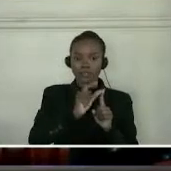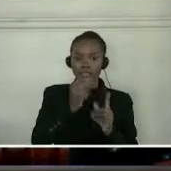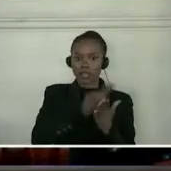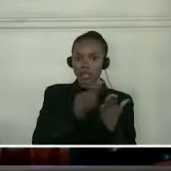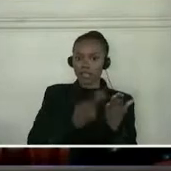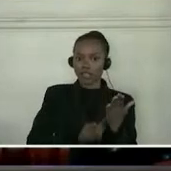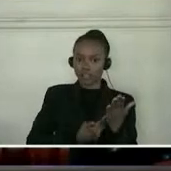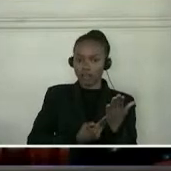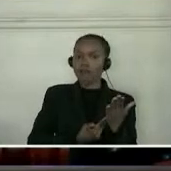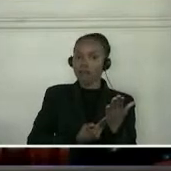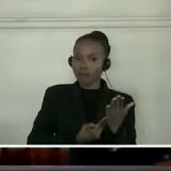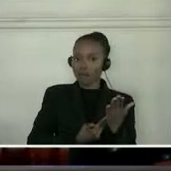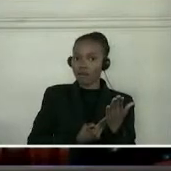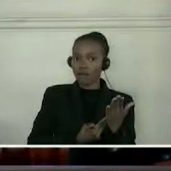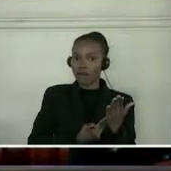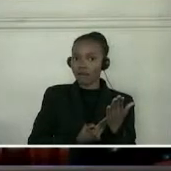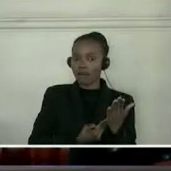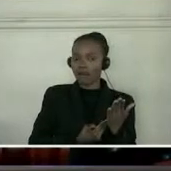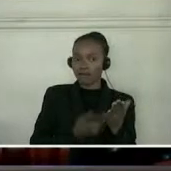for 10 minutes